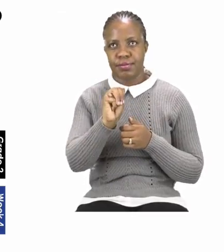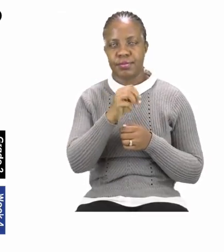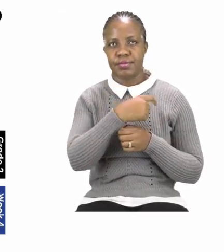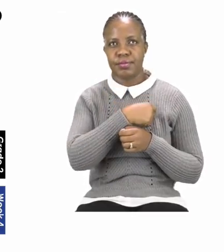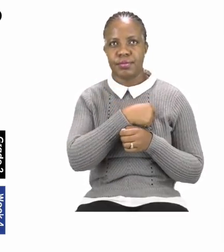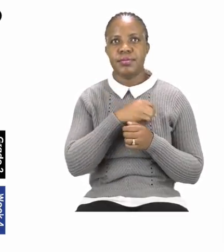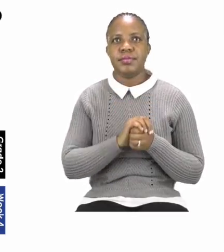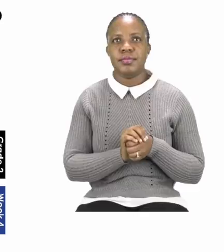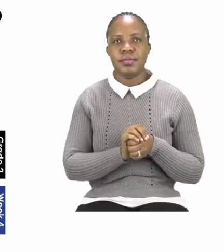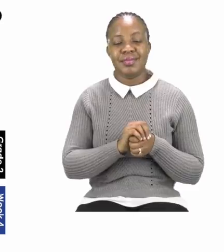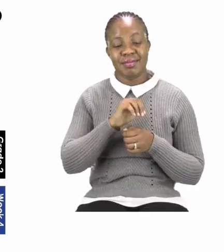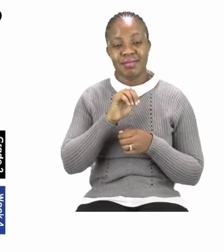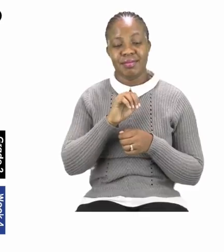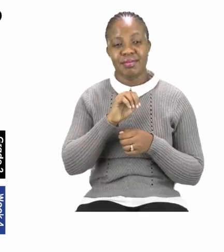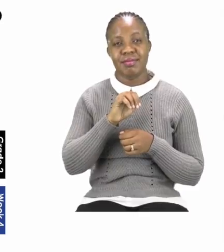her,